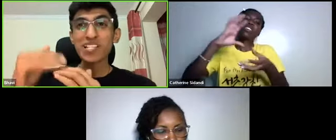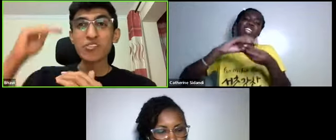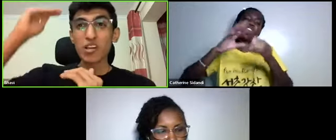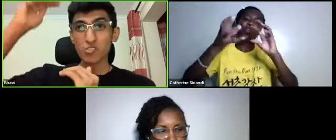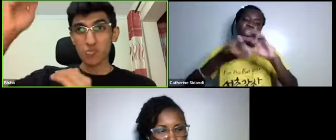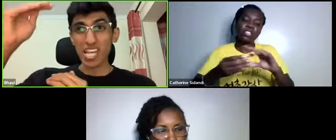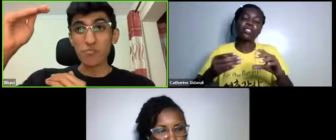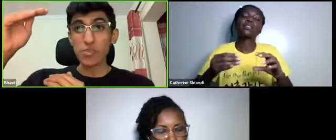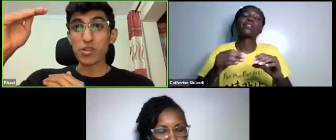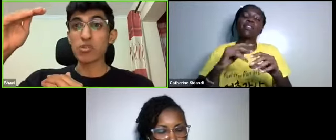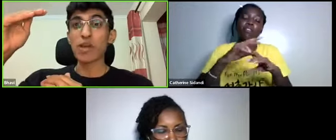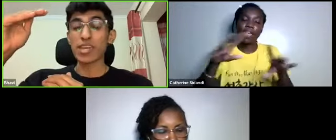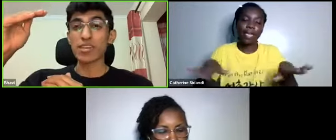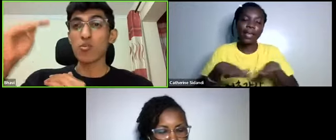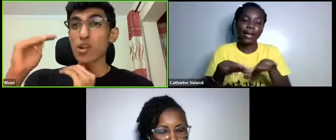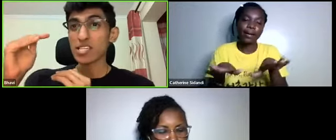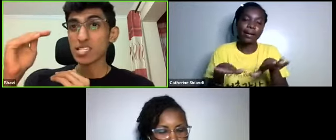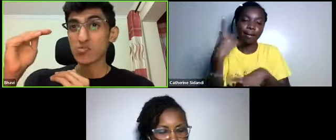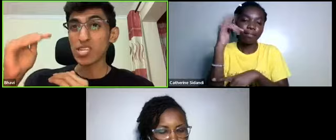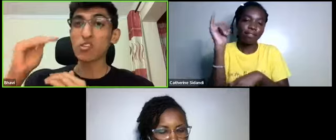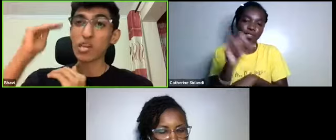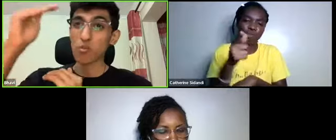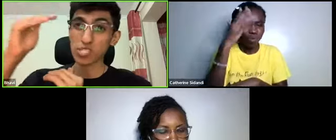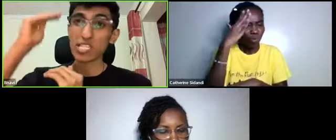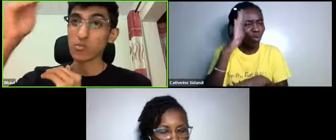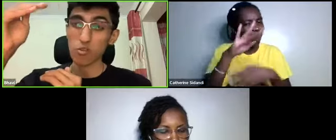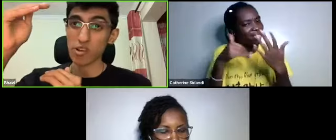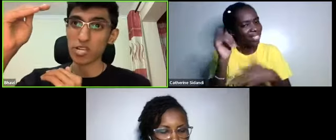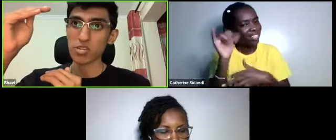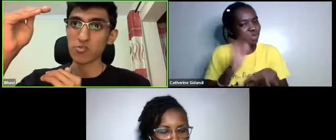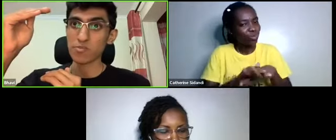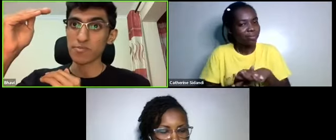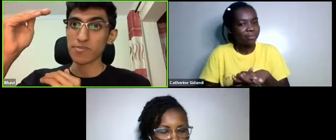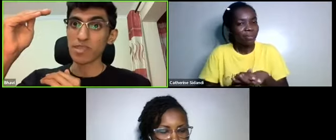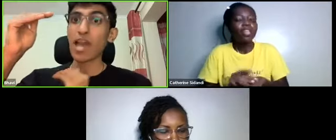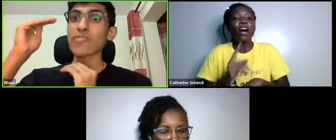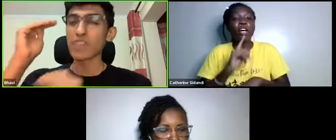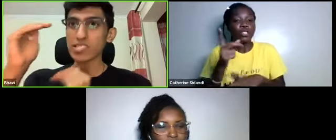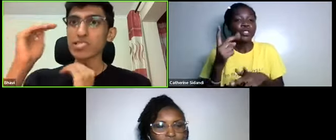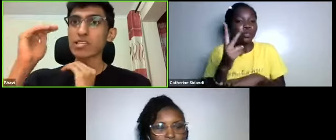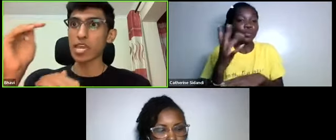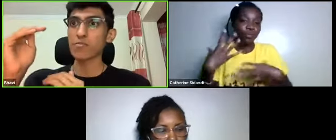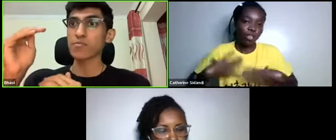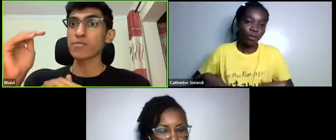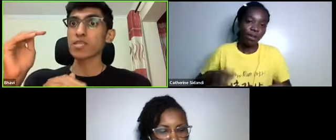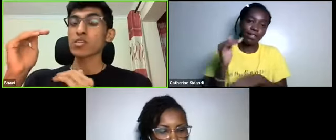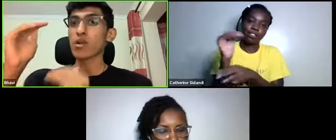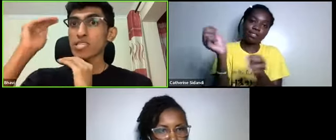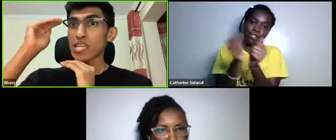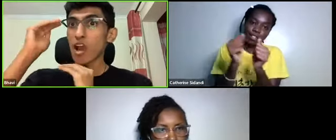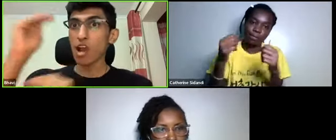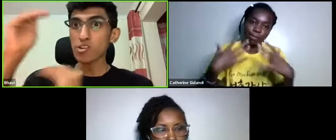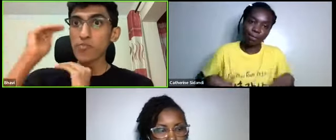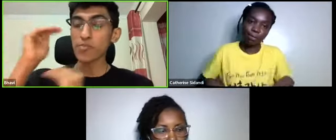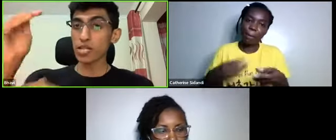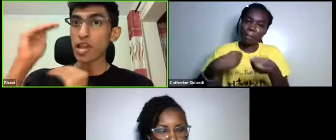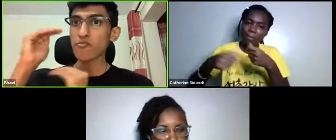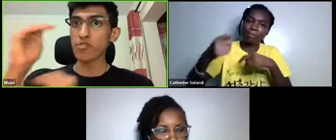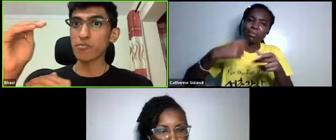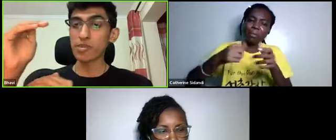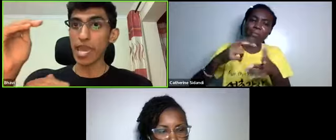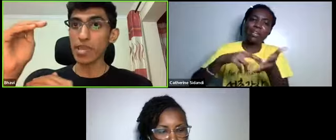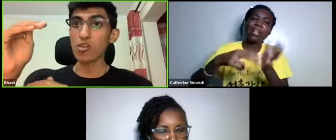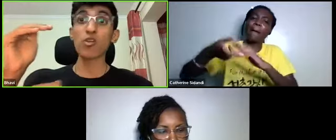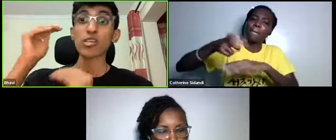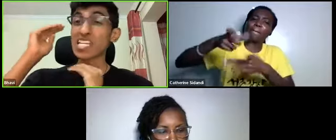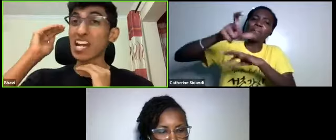2 people, you assume 10 people will buy. What does this mean? You get more sales and more revenue. And that's the game. You are sending 100 people